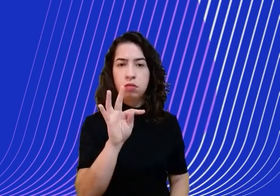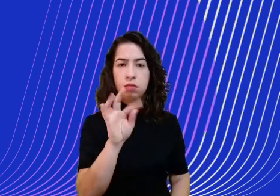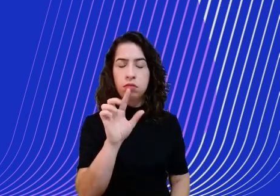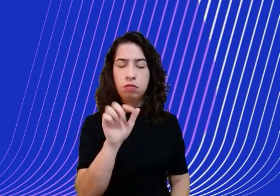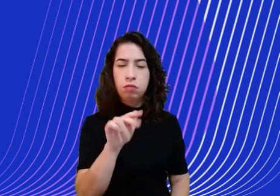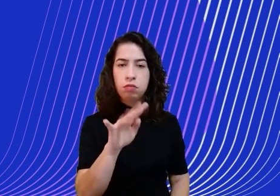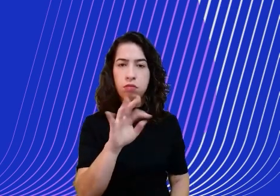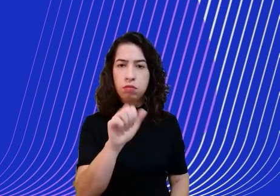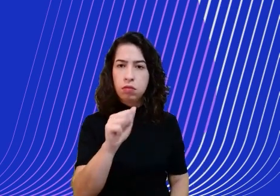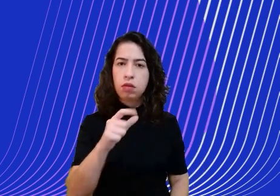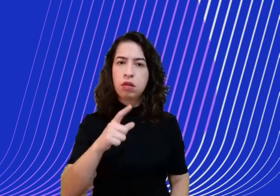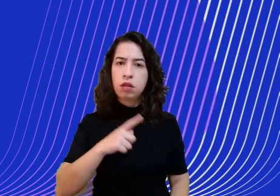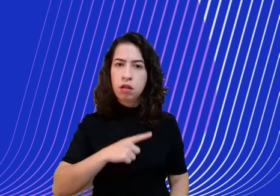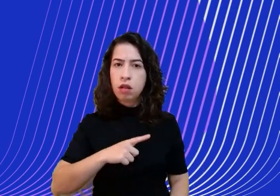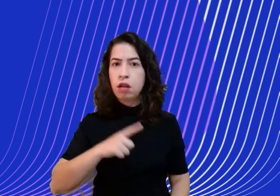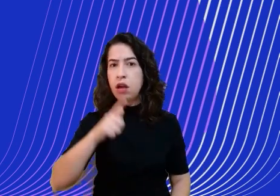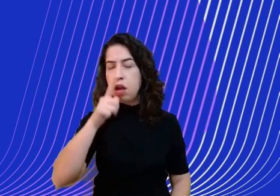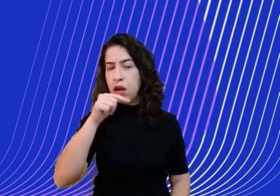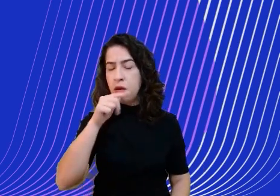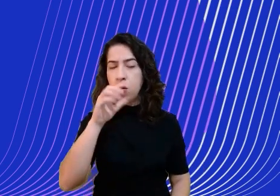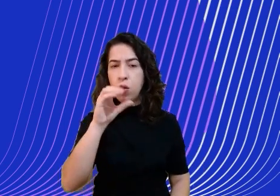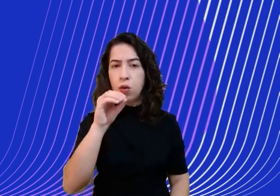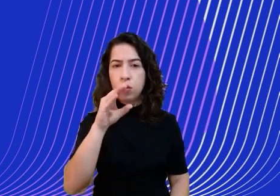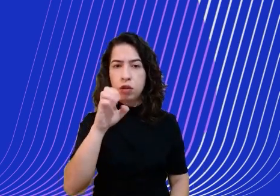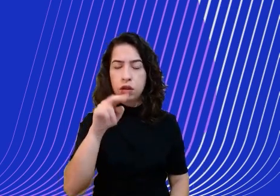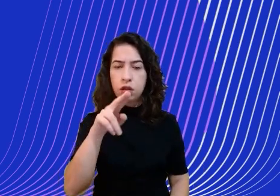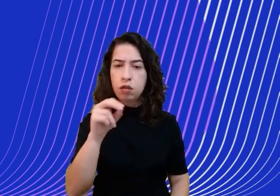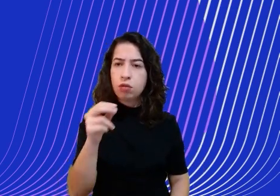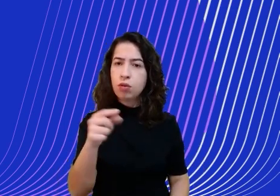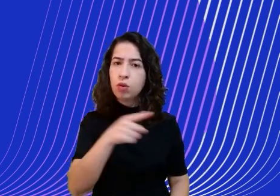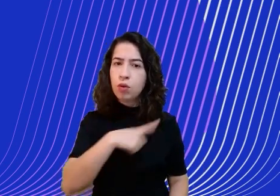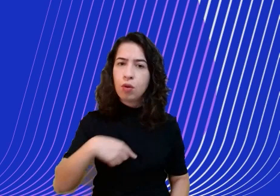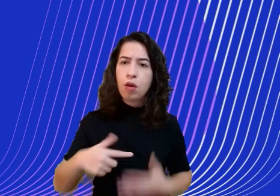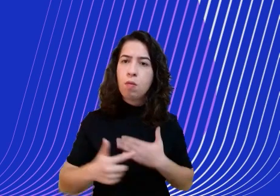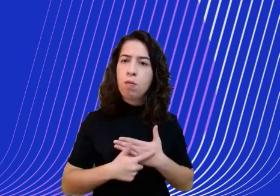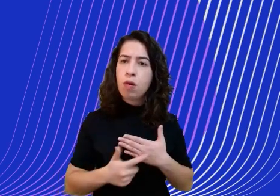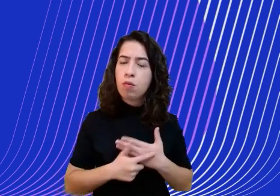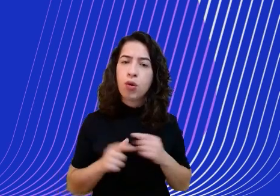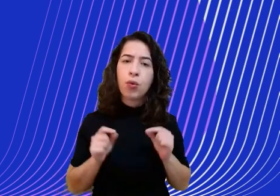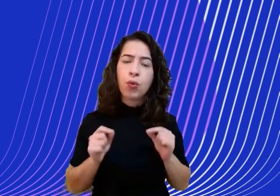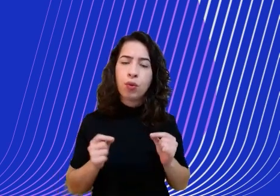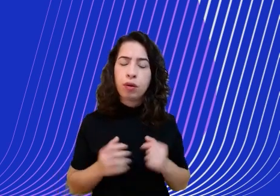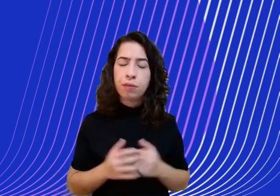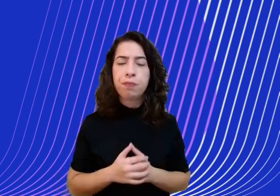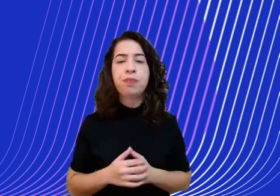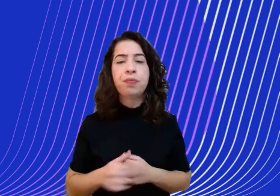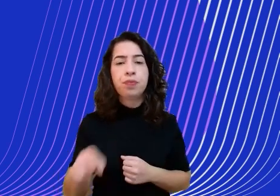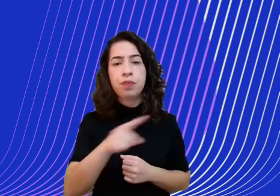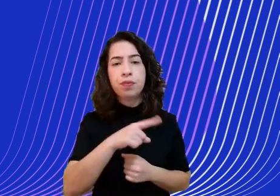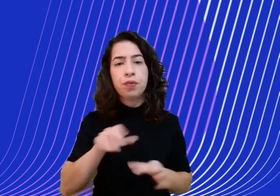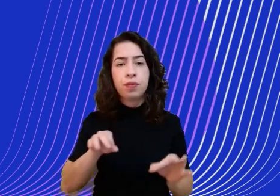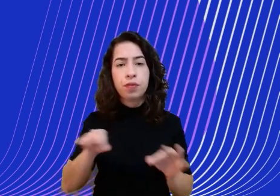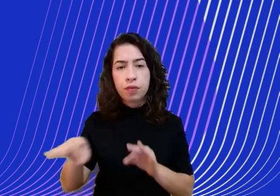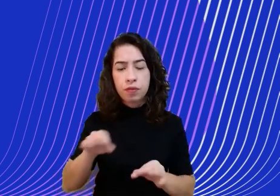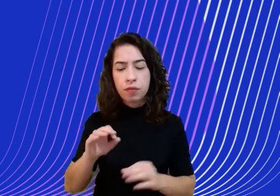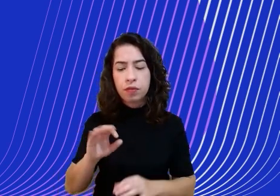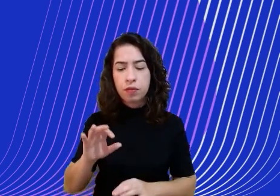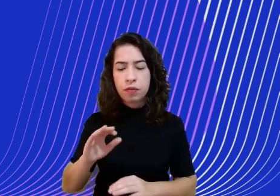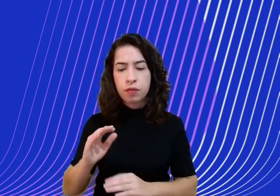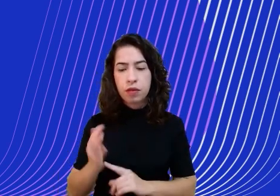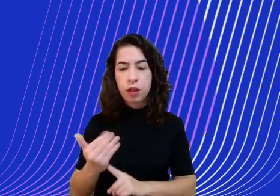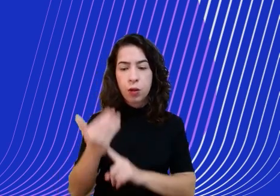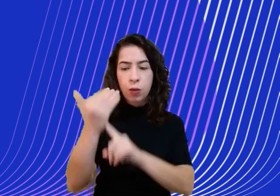our role as an industry system inside this environment? And if we are going to develop